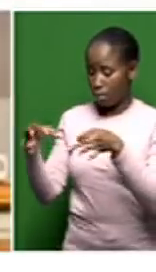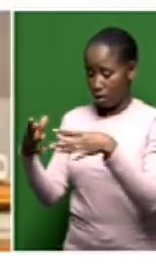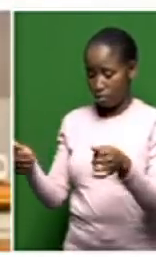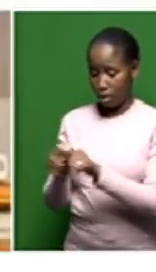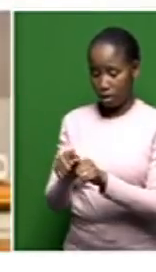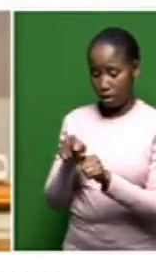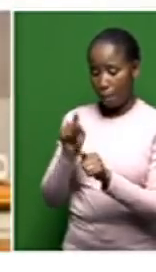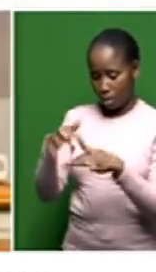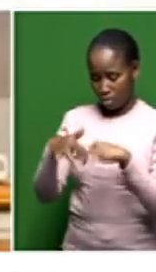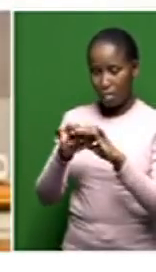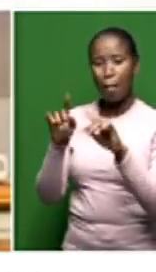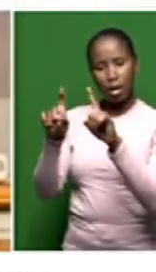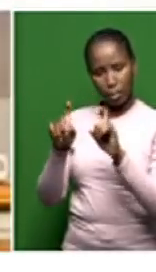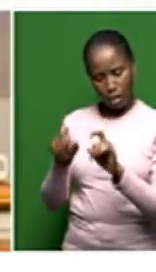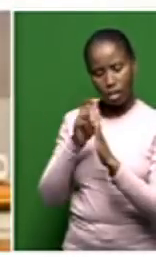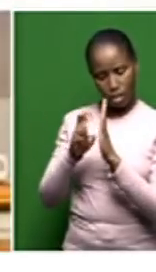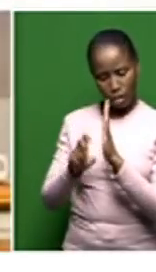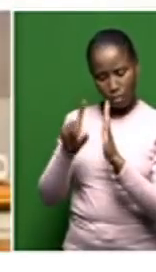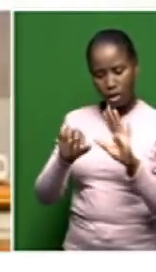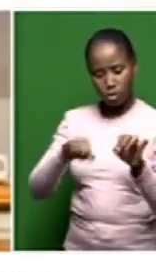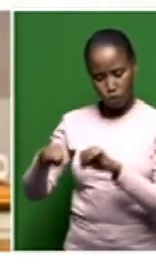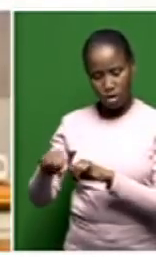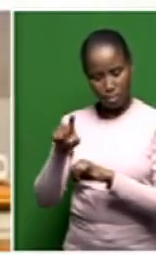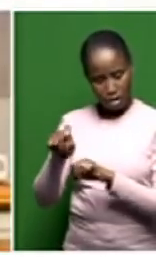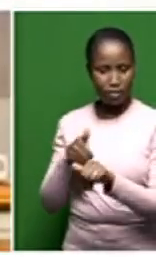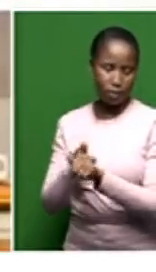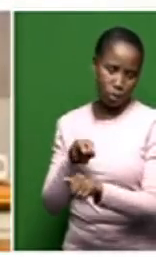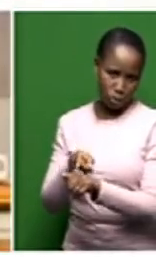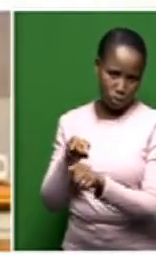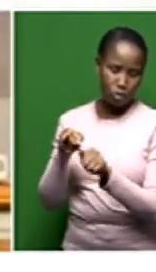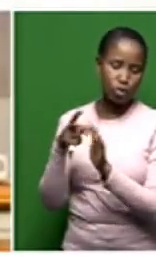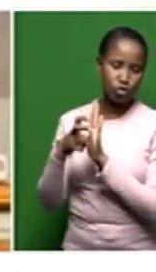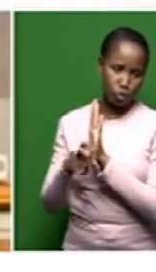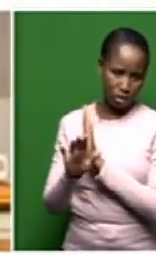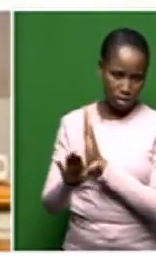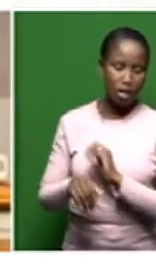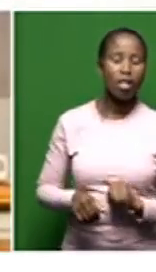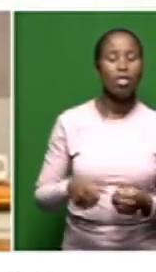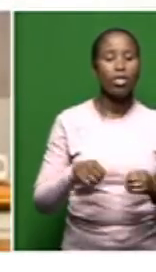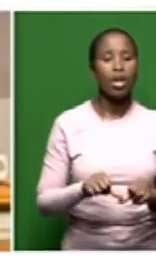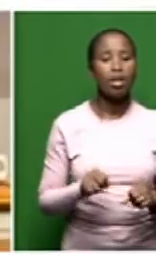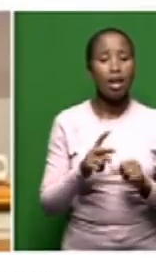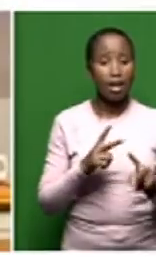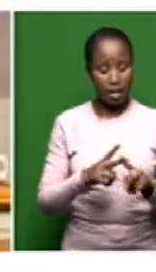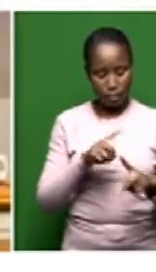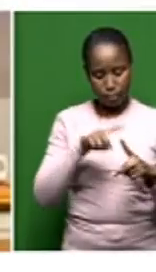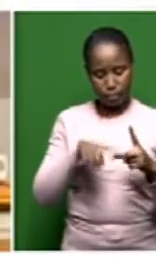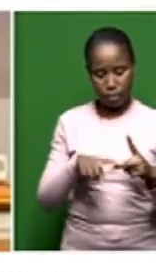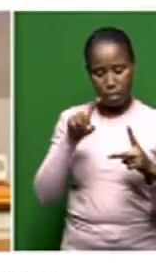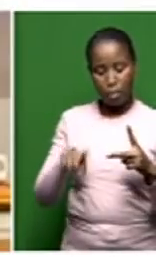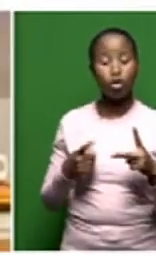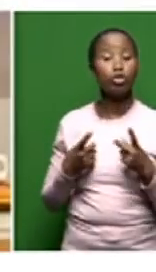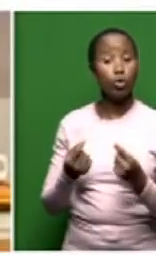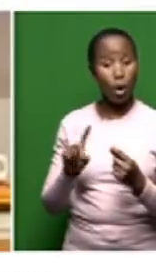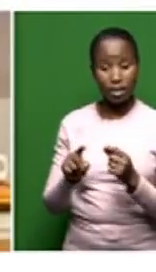of principles, agree on a set of principles, you know, minimum principles. Then the second thing, what they need to do is actually to put